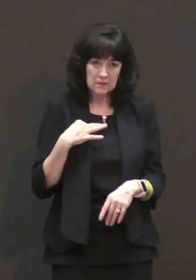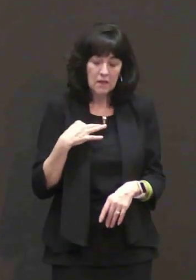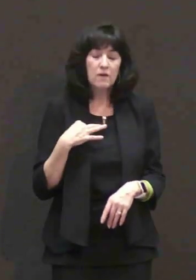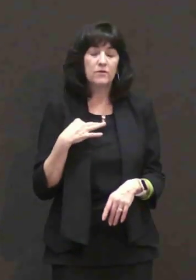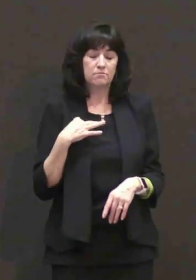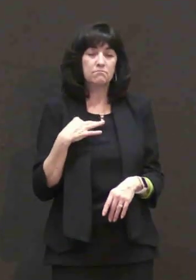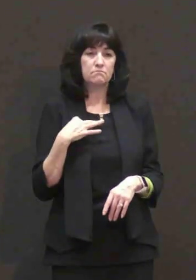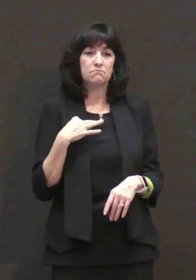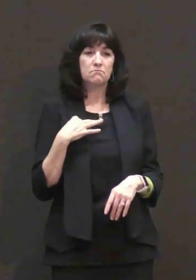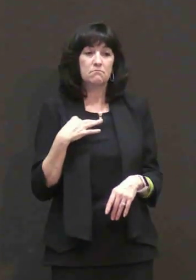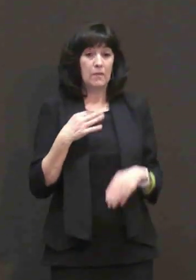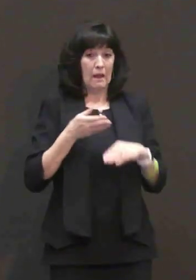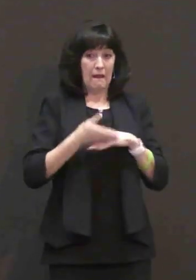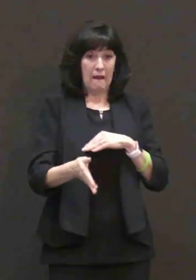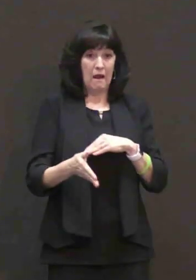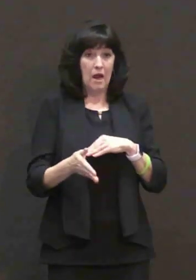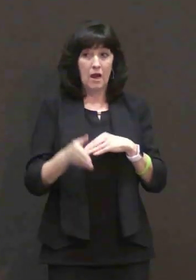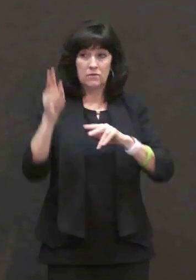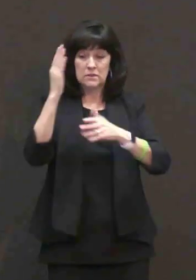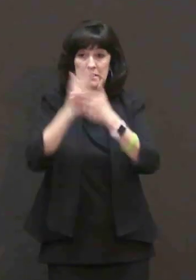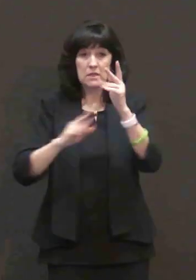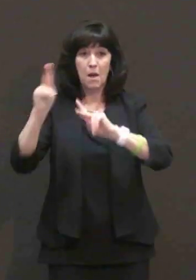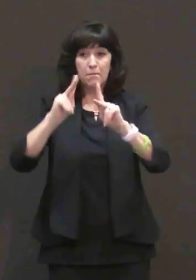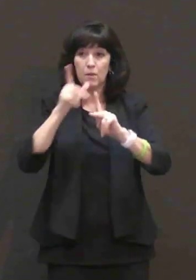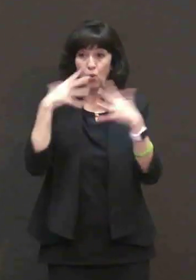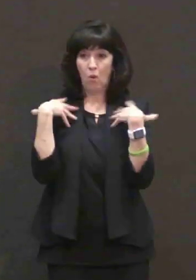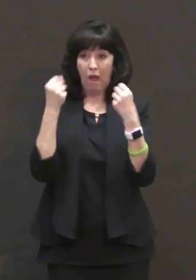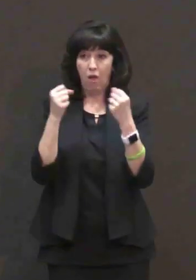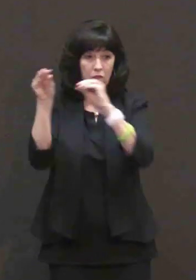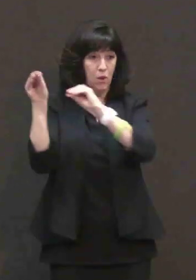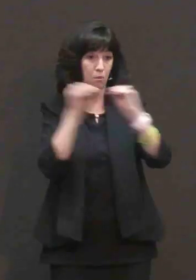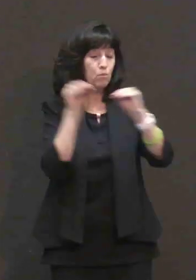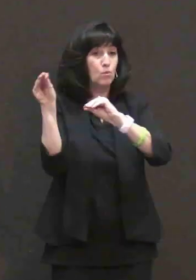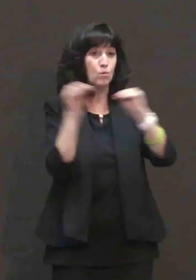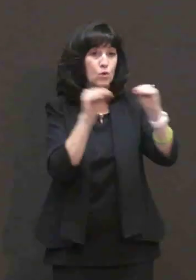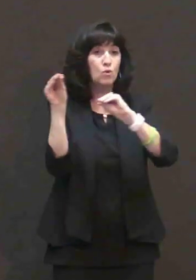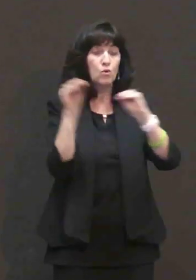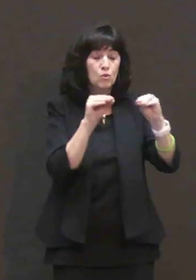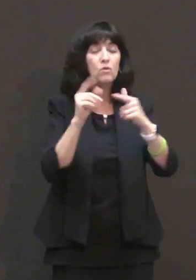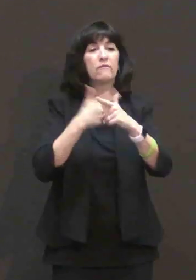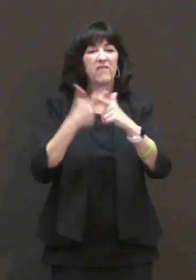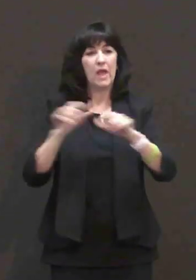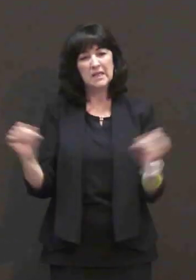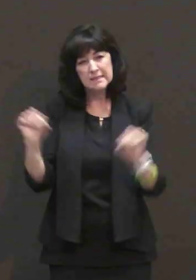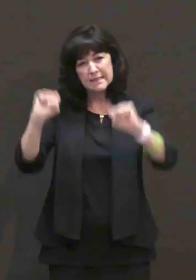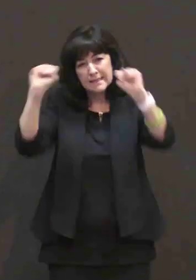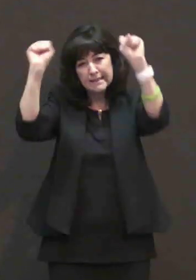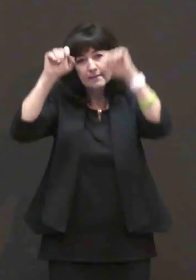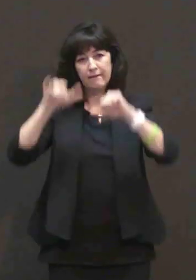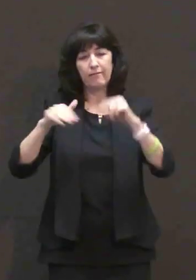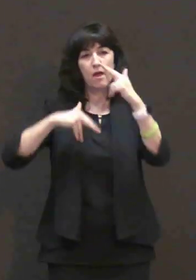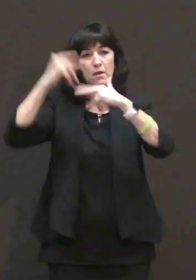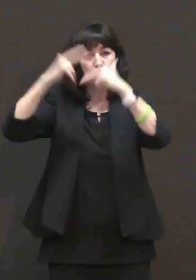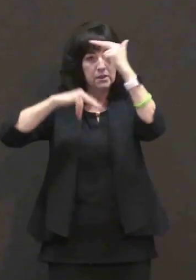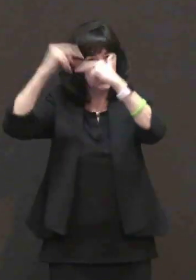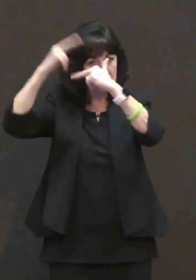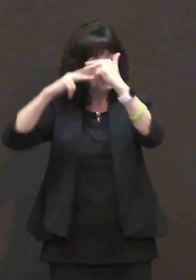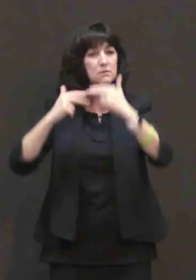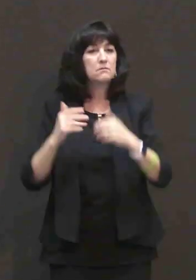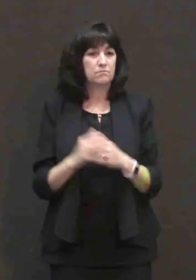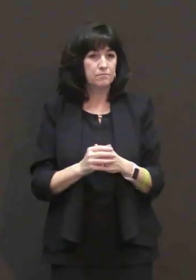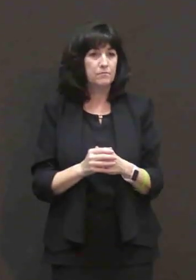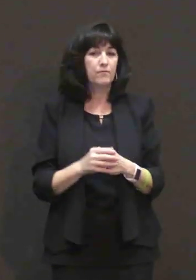term. After everybody gets moved, the building's going to be cleaned and prepped and ready. Again, another tool we have in our